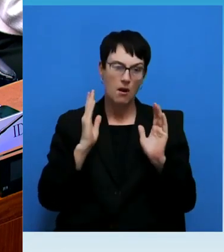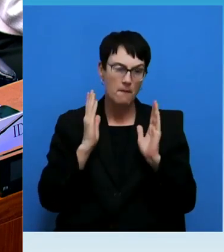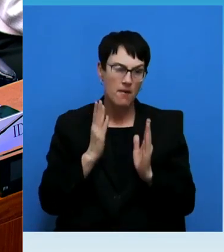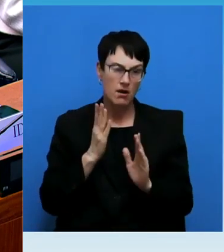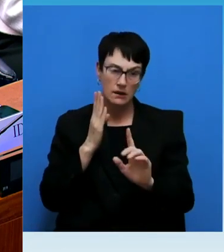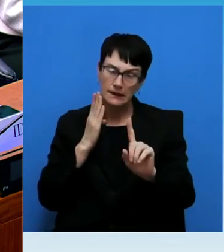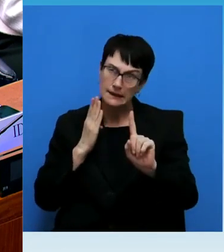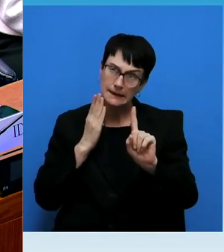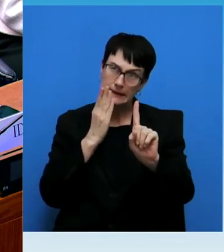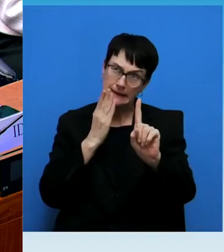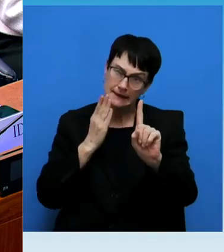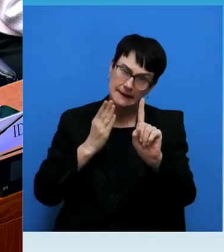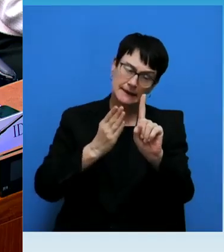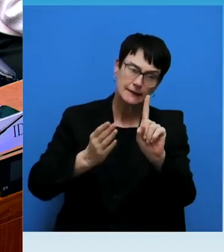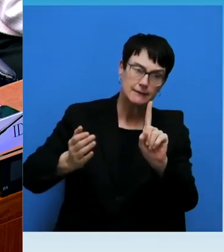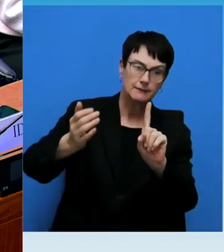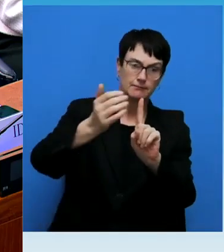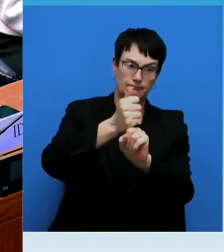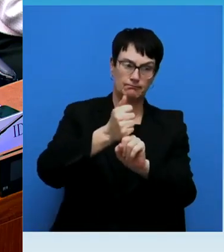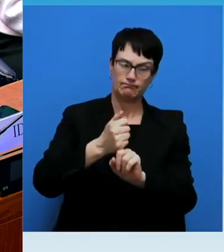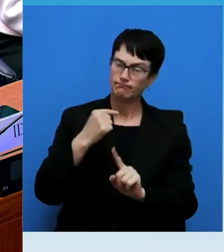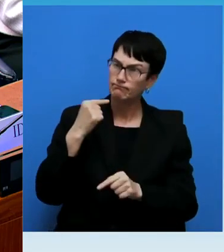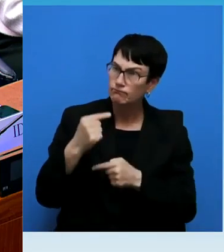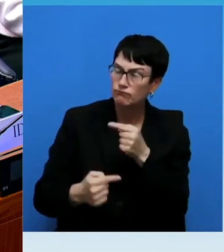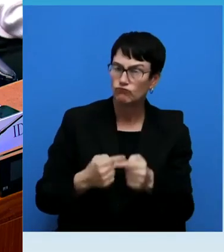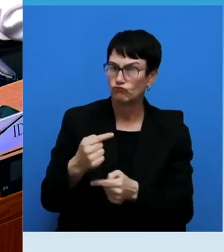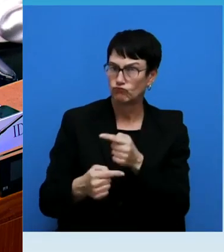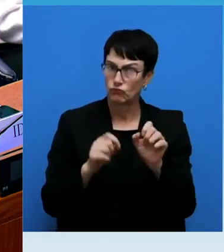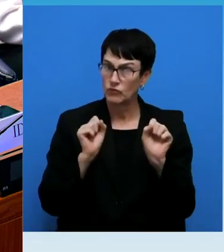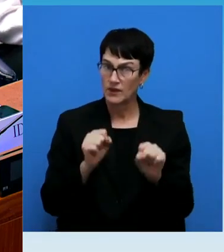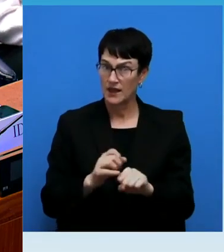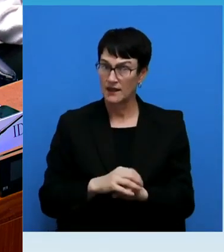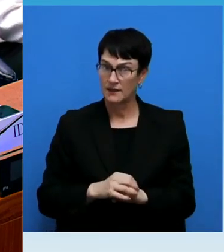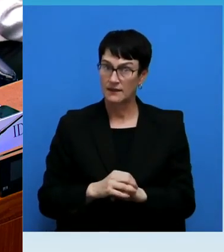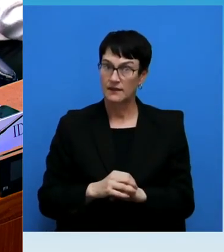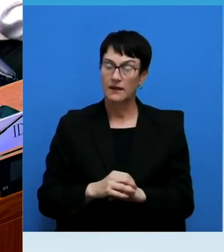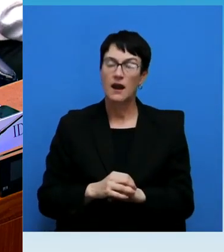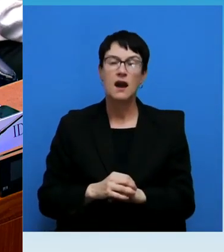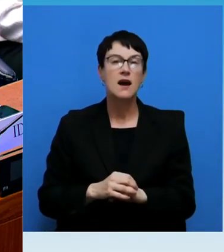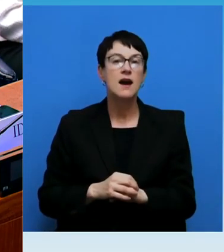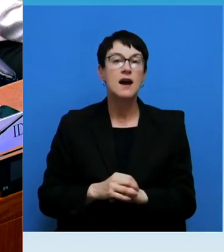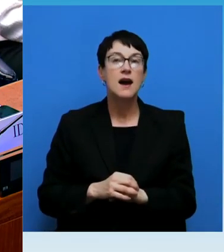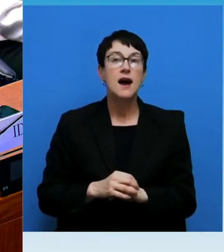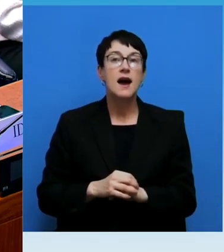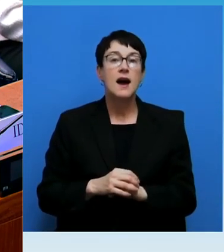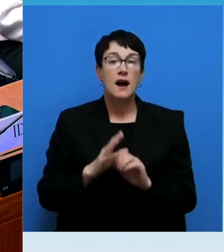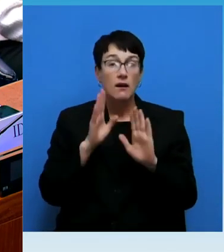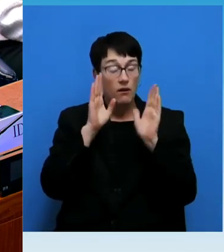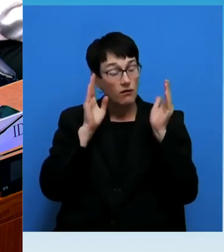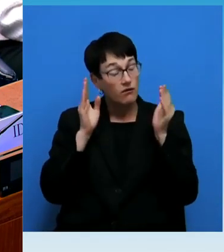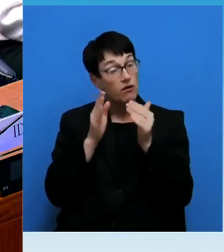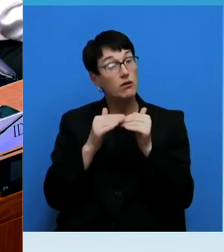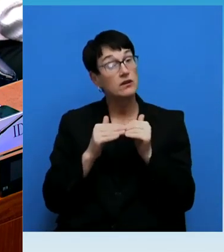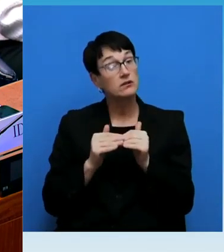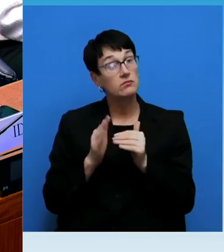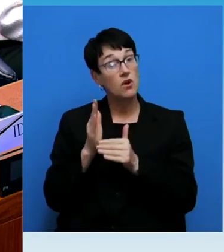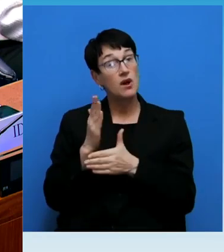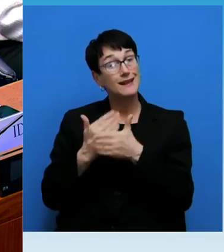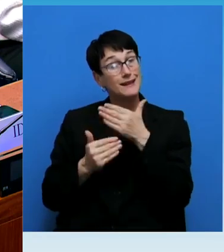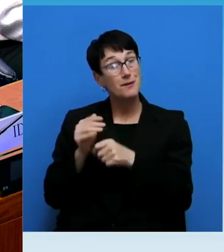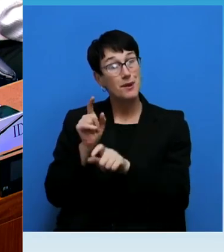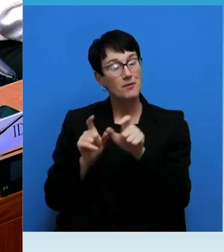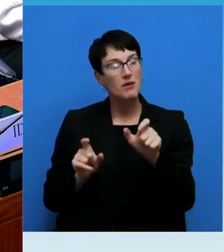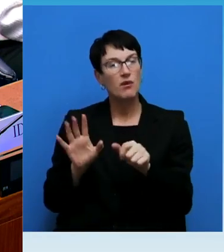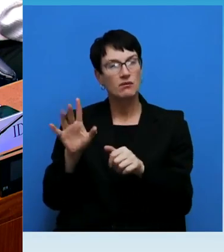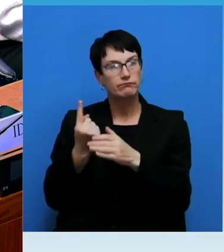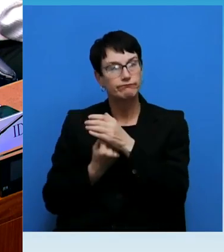a special focus on the rights to autonomy of persons with disabilities. An autonomy that also